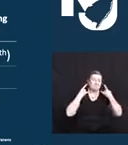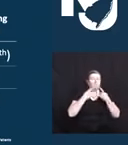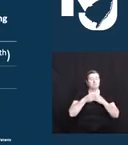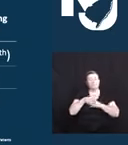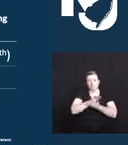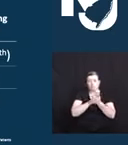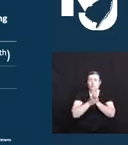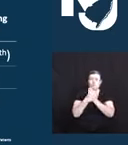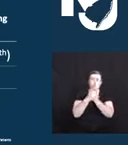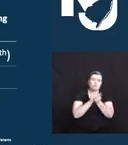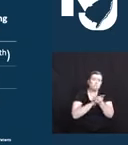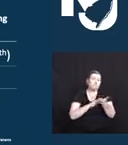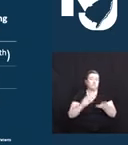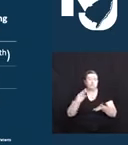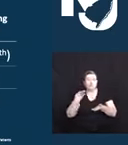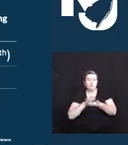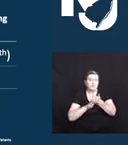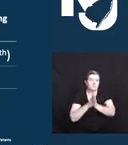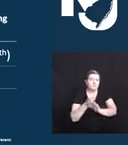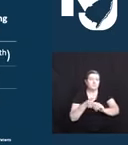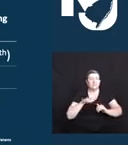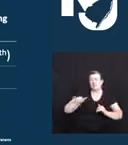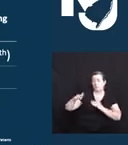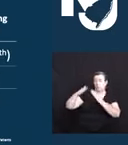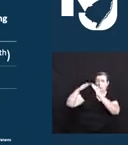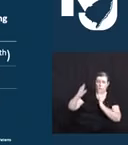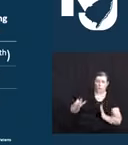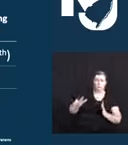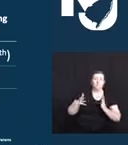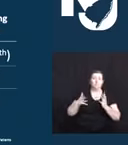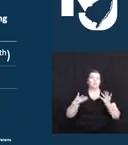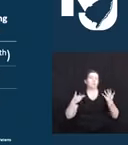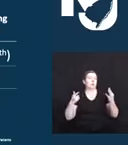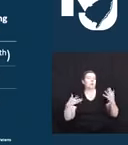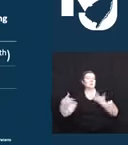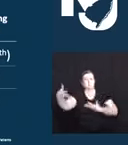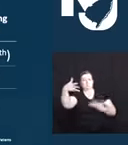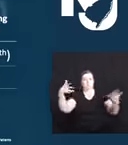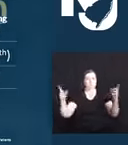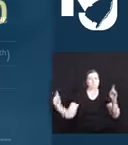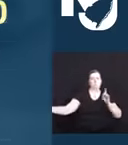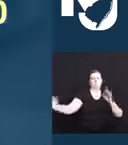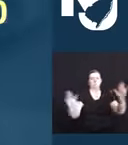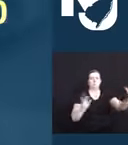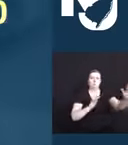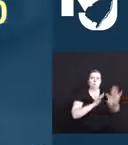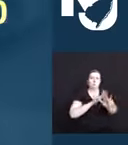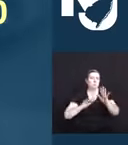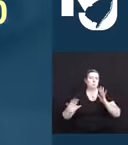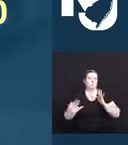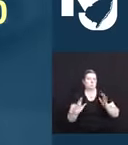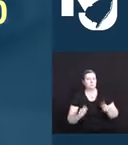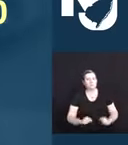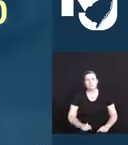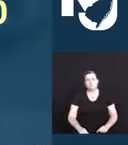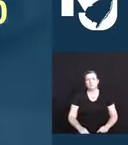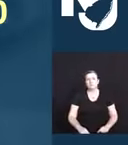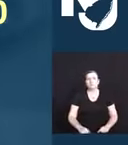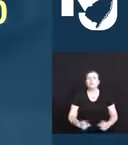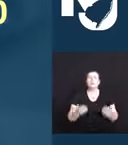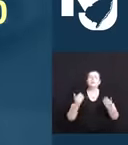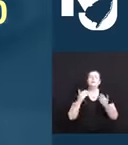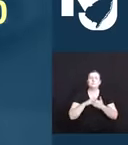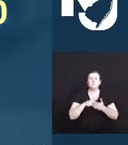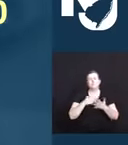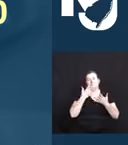water, staying home and away from others if you don't feel well. Now today, we are reporting with the heaviest of hearts